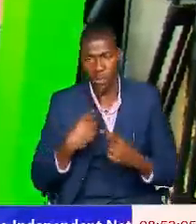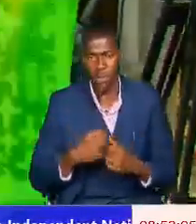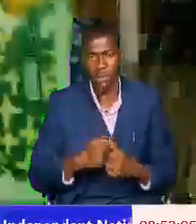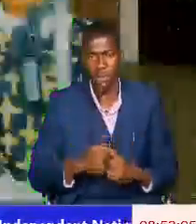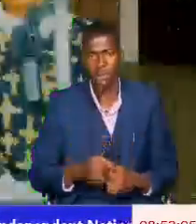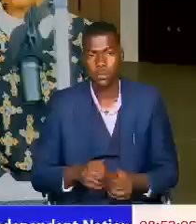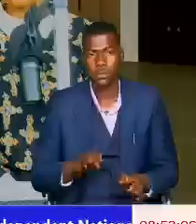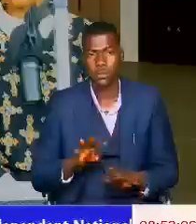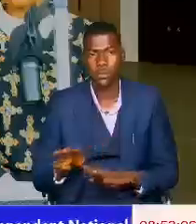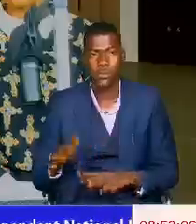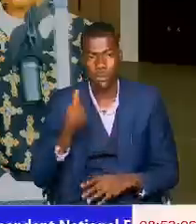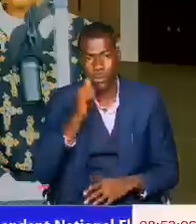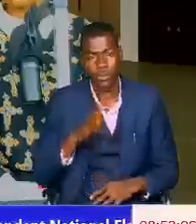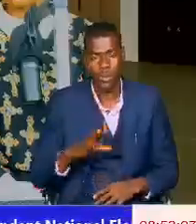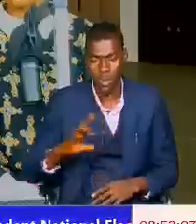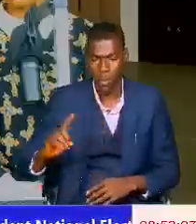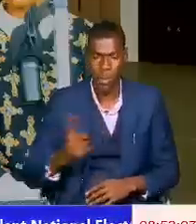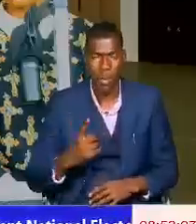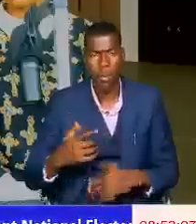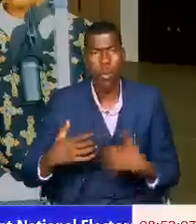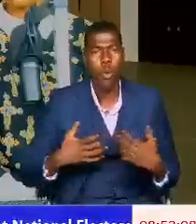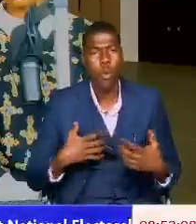This now the lady where carry cry come